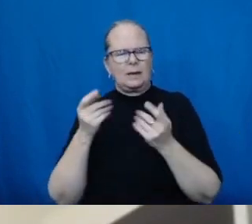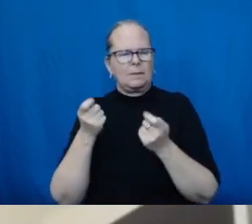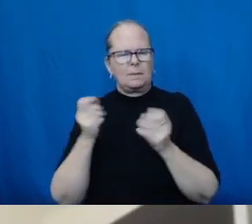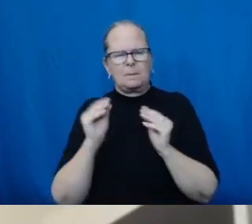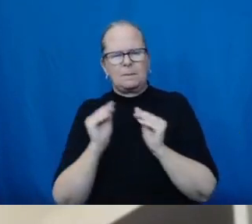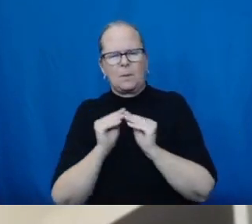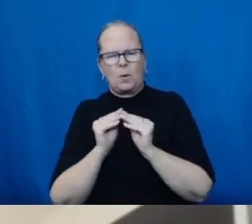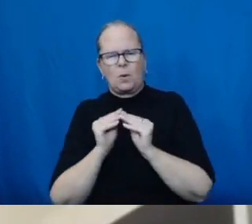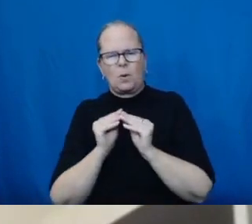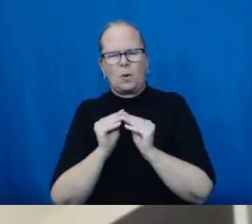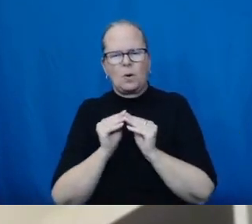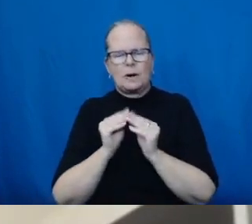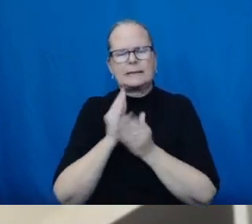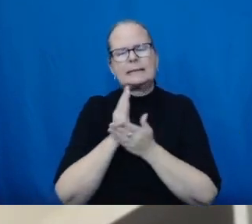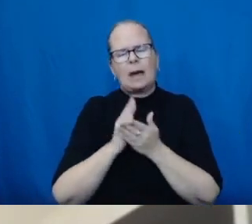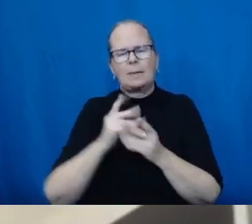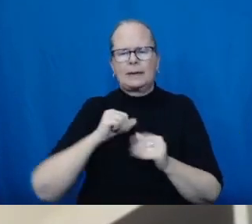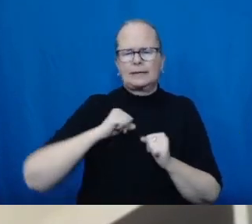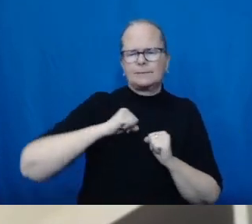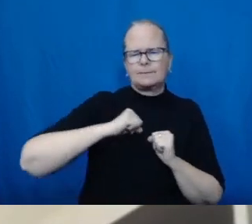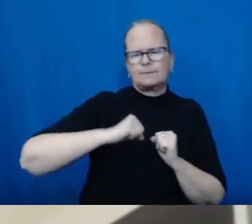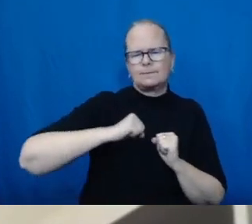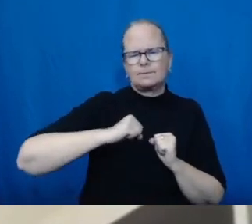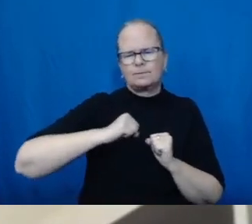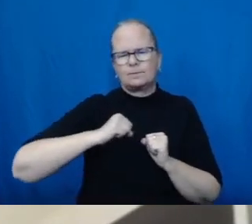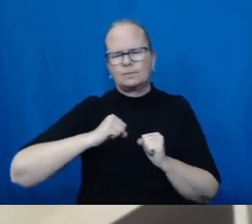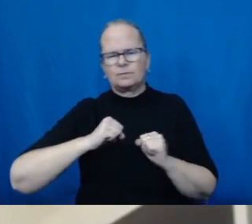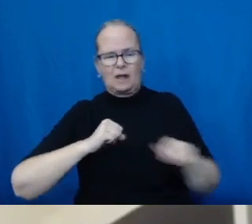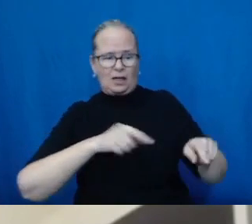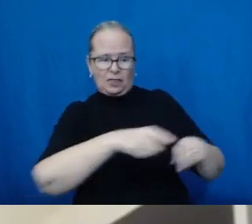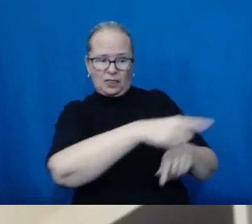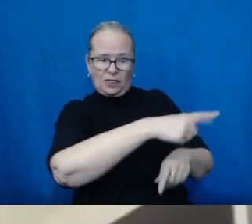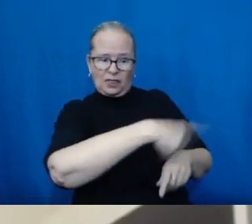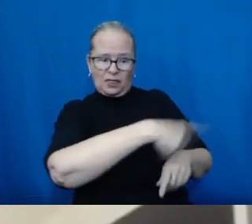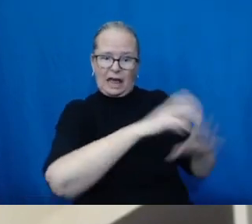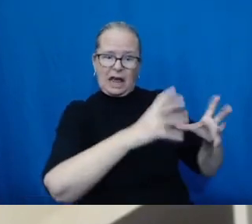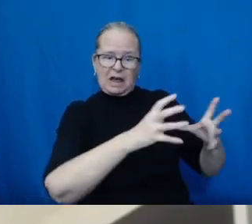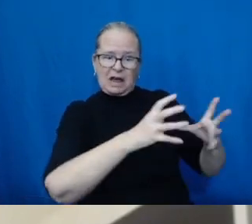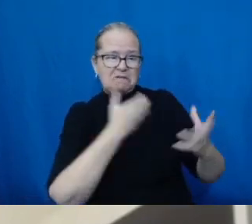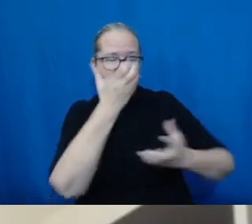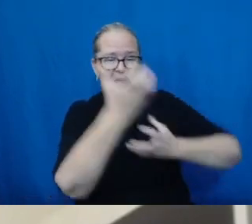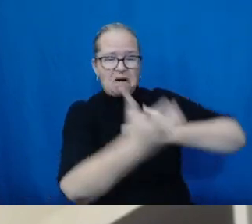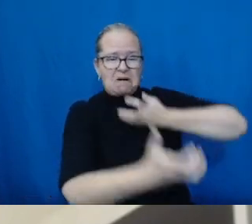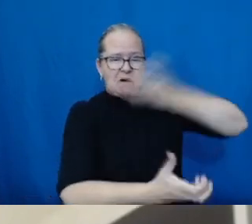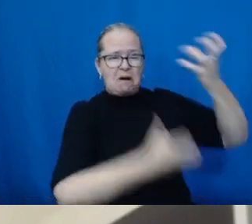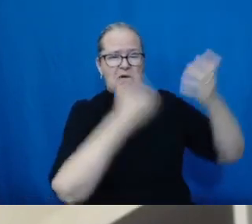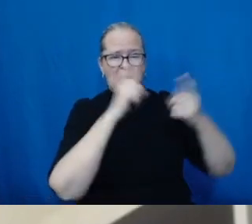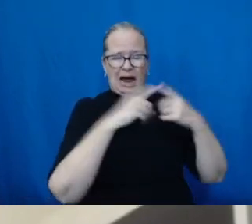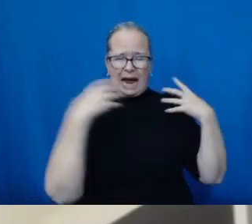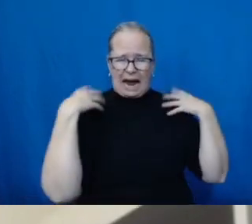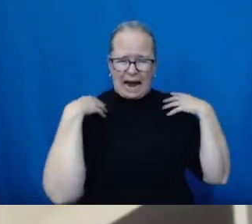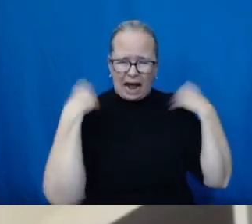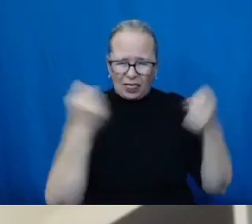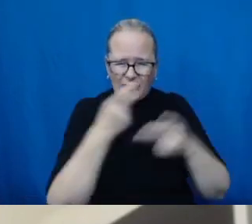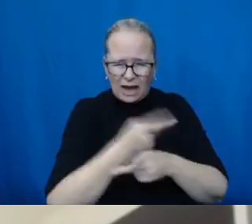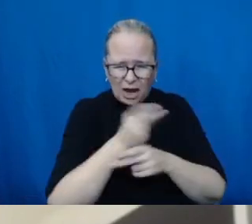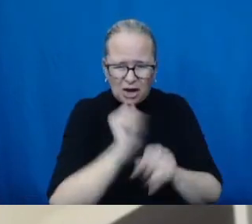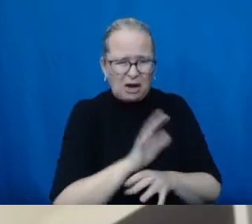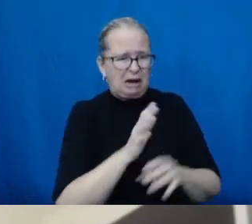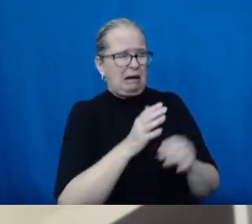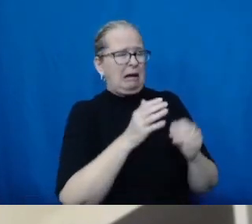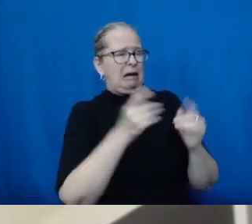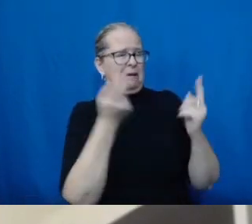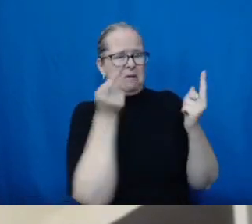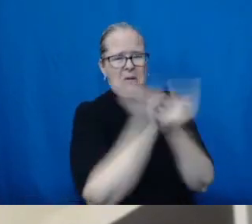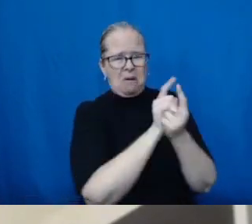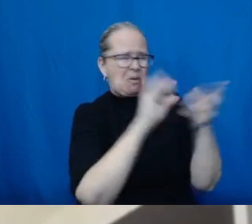who are like screaming at healthcare workers or issuing death threats. Like, there are people in this conversation who are actively dangerous. Don't try to engage with